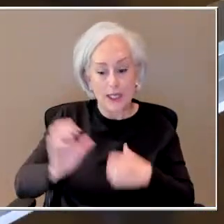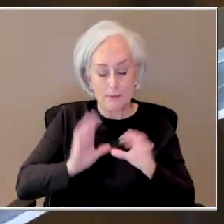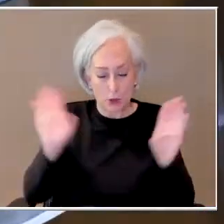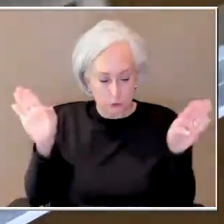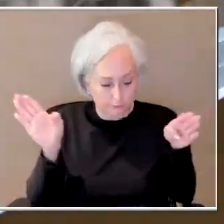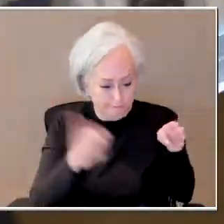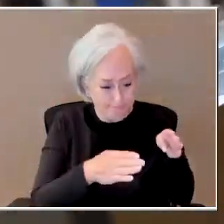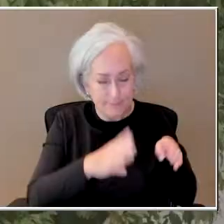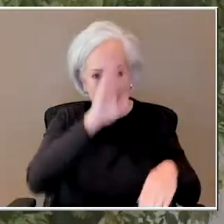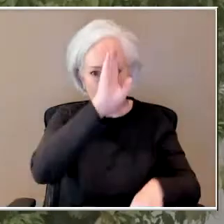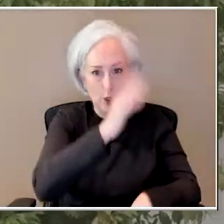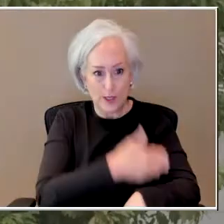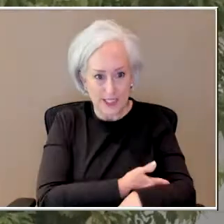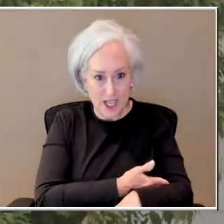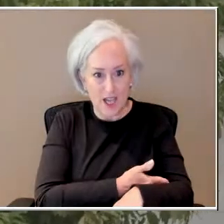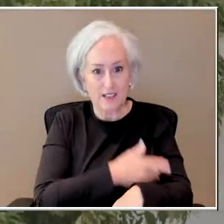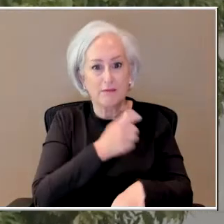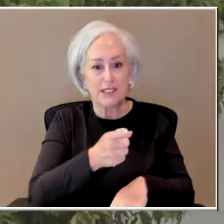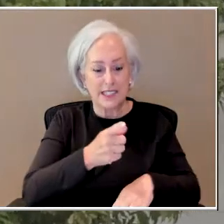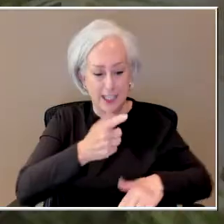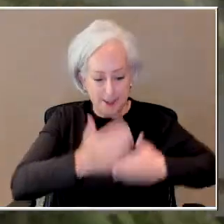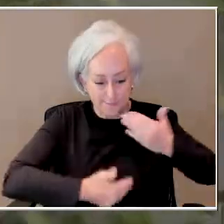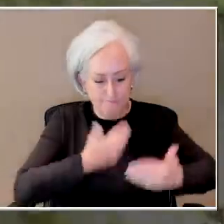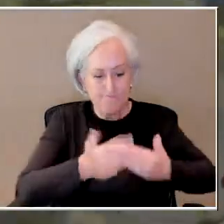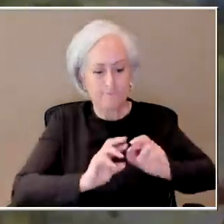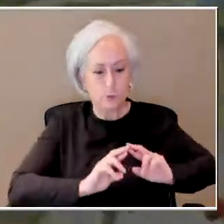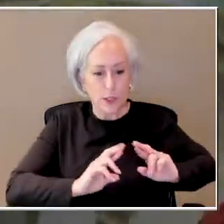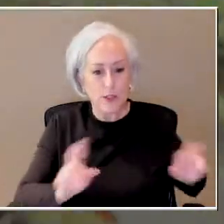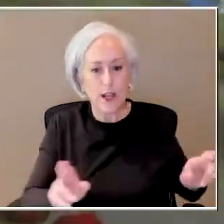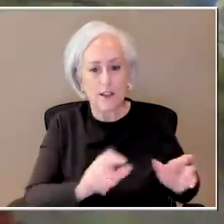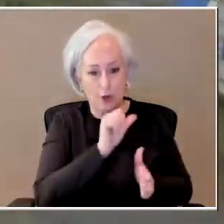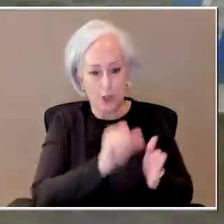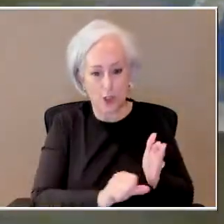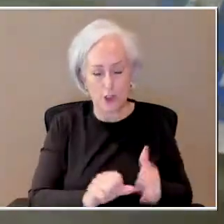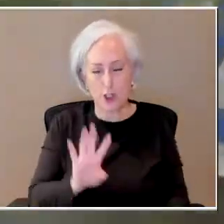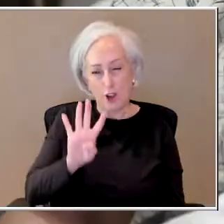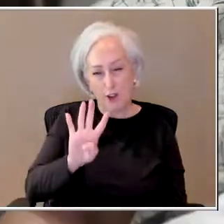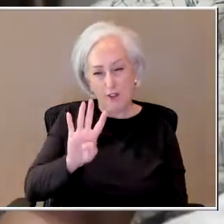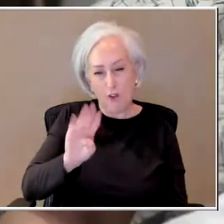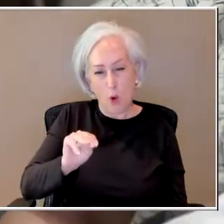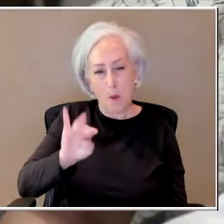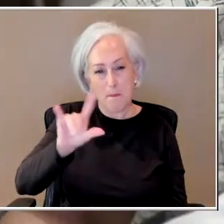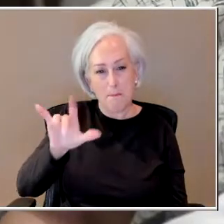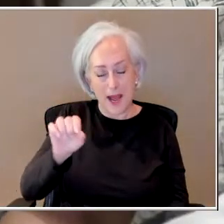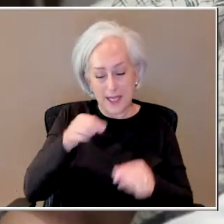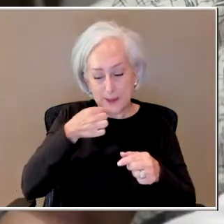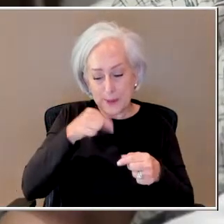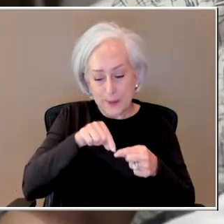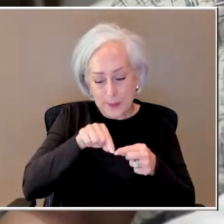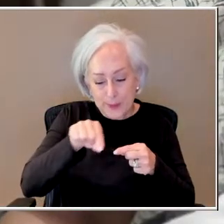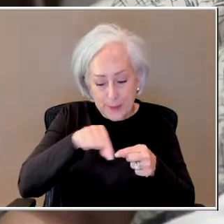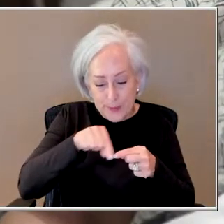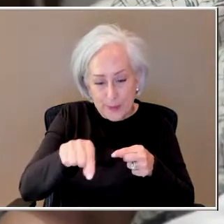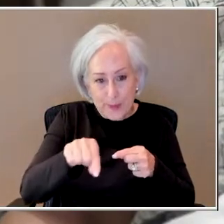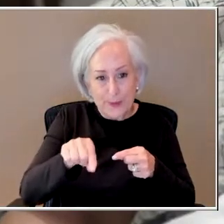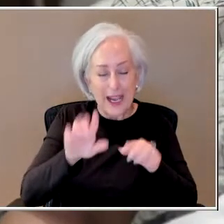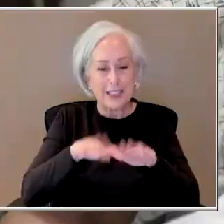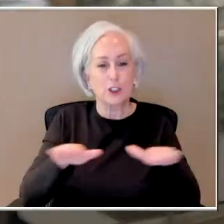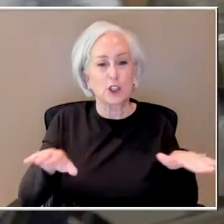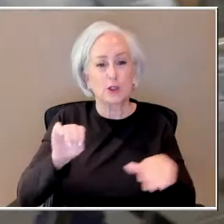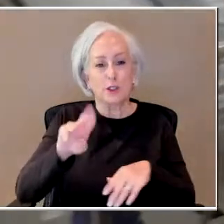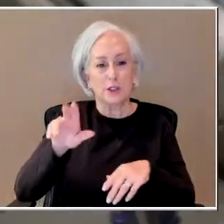for his major surgery 4 miles away at Children's Mercy Hospital. He's amazing. He's the most amazing little